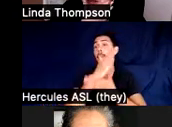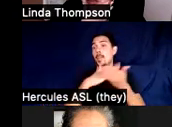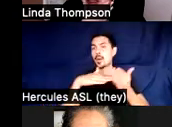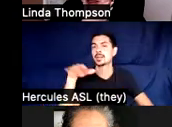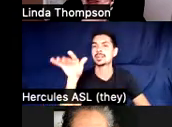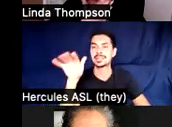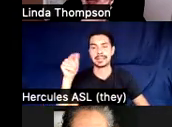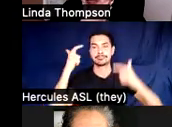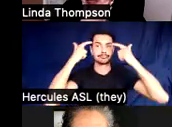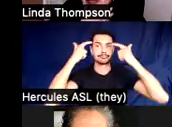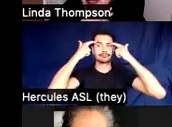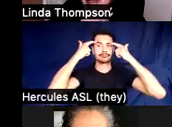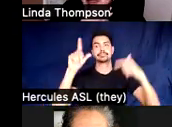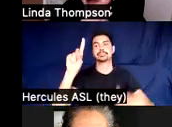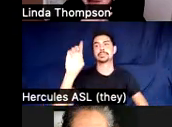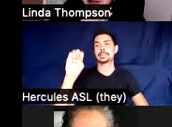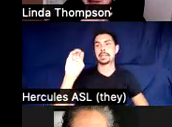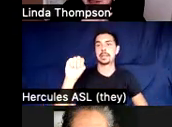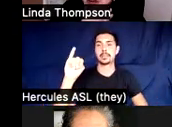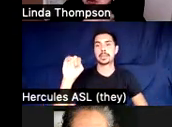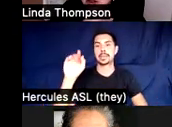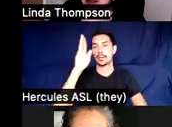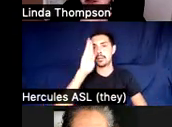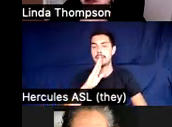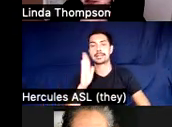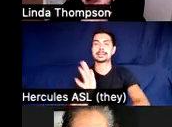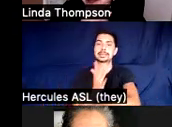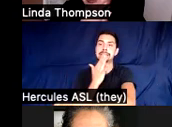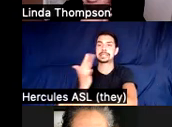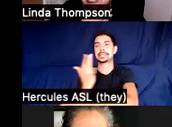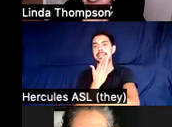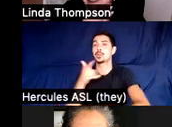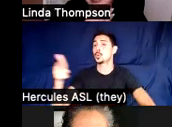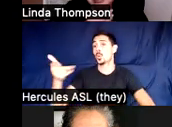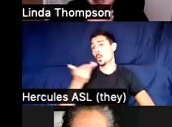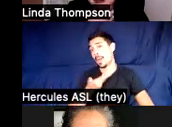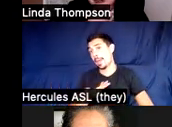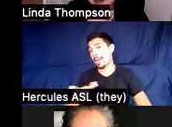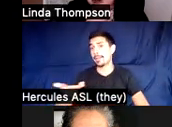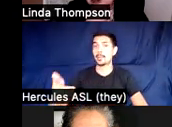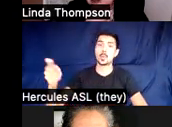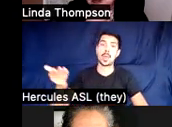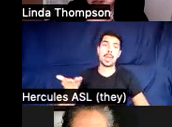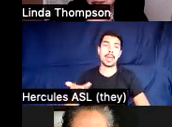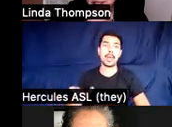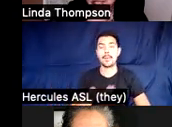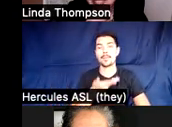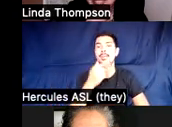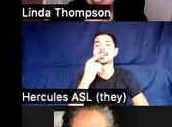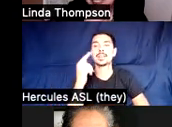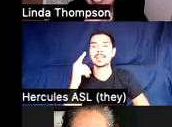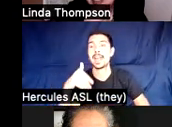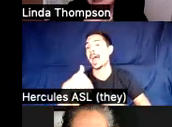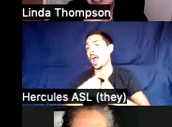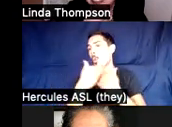arrogant demigod is singing "You're Welcome" because of how wonderful he